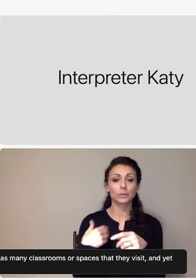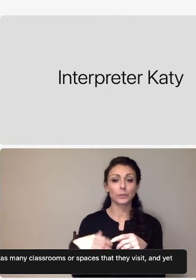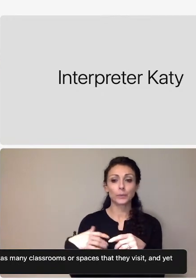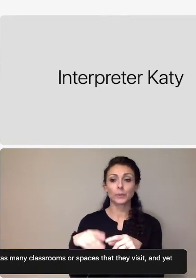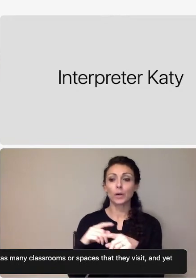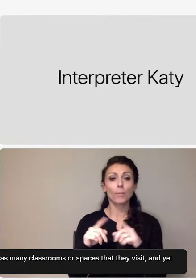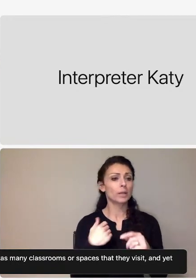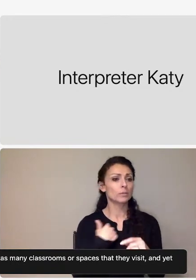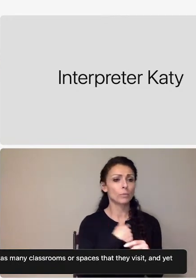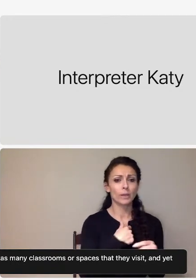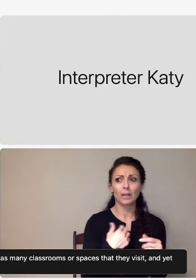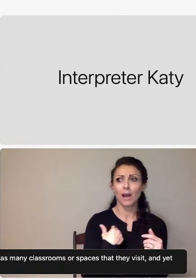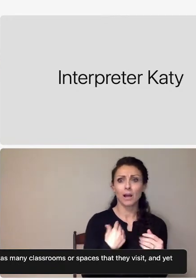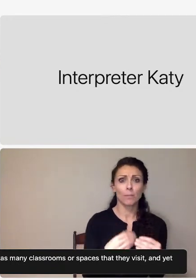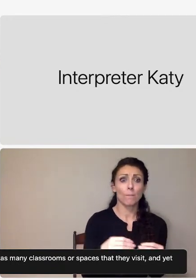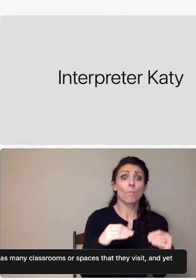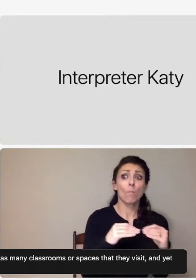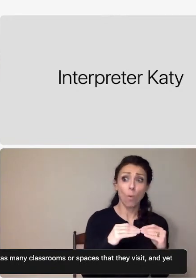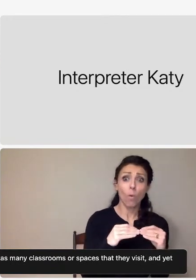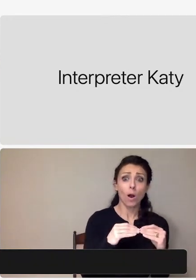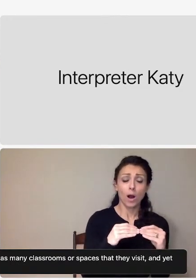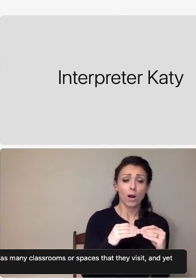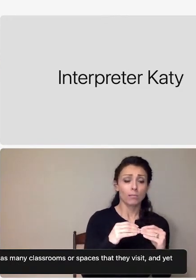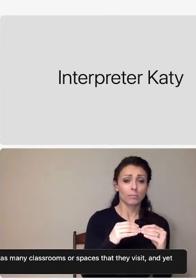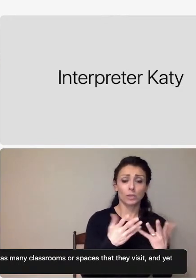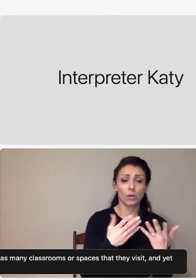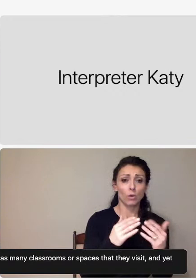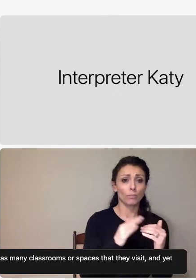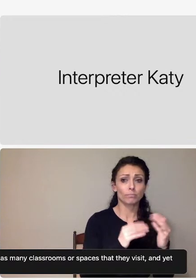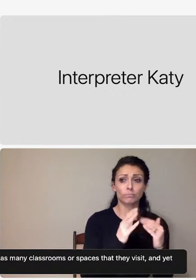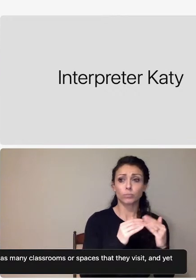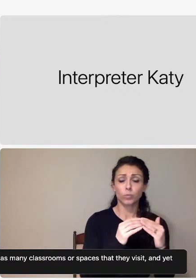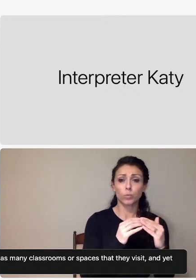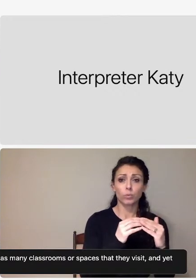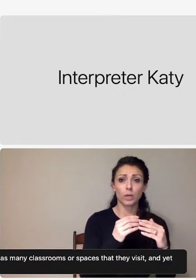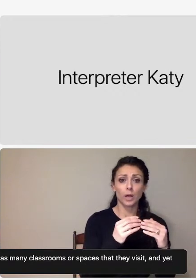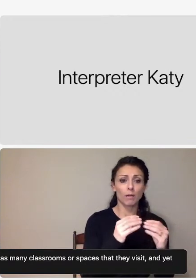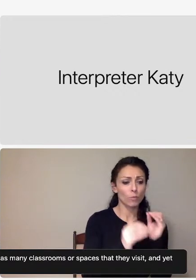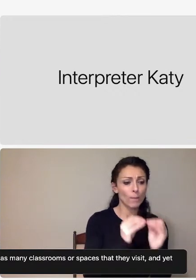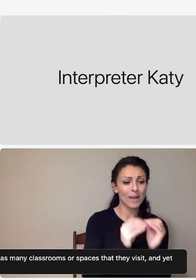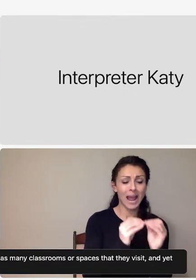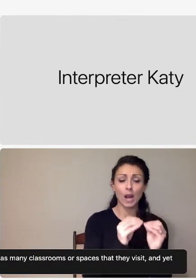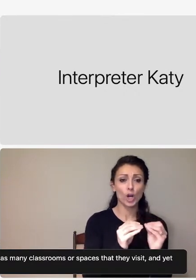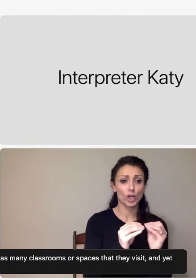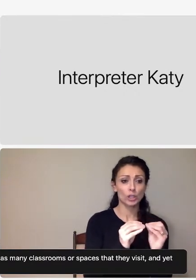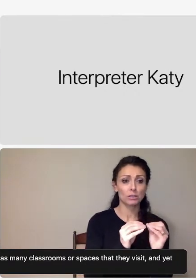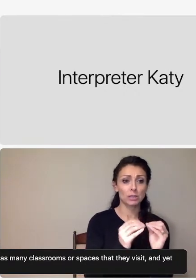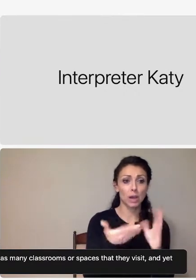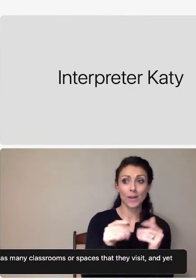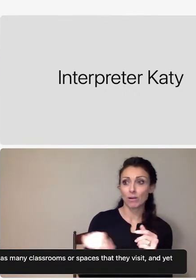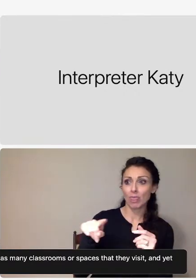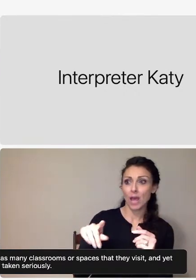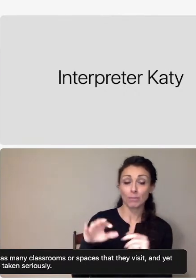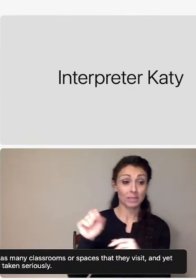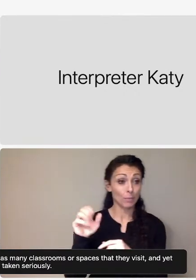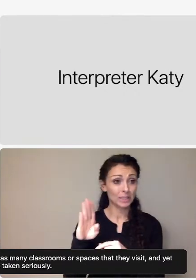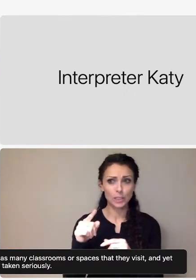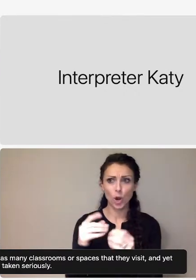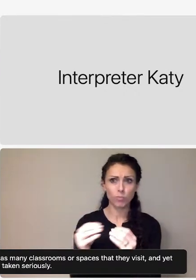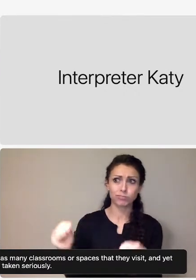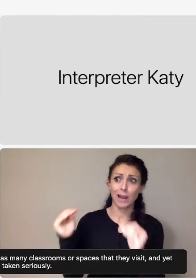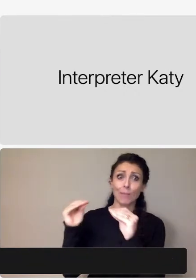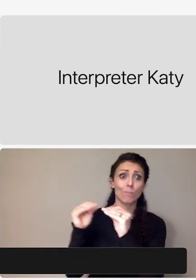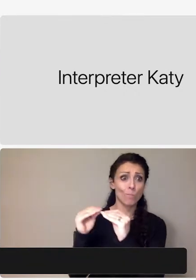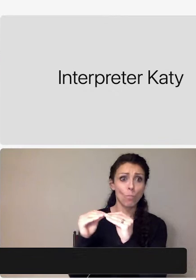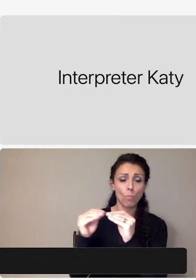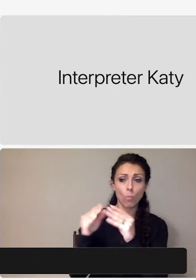good repair needs than they did that says something to me that it's not taken real seriously and it should